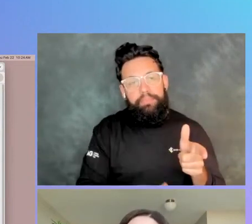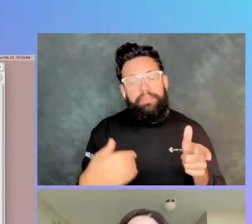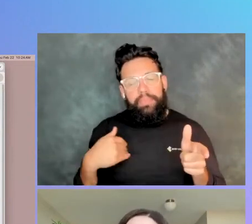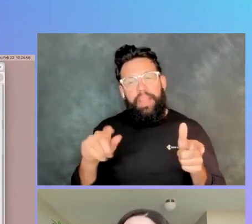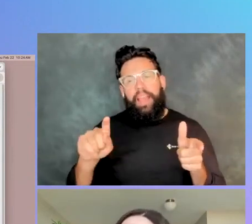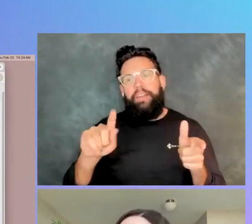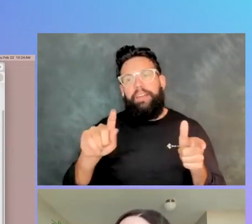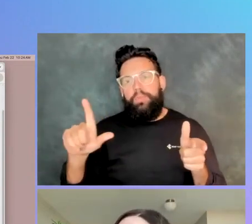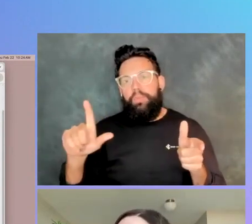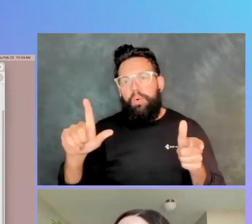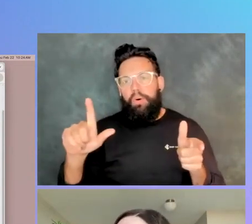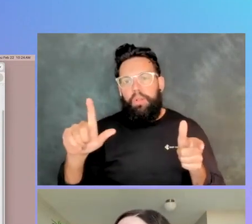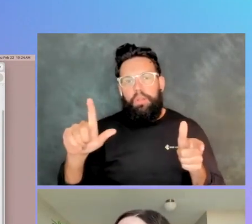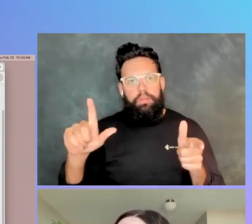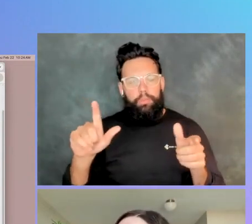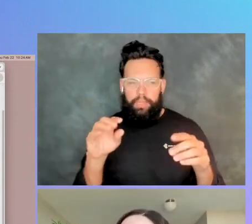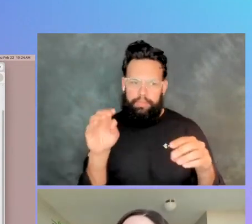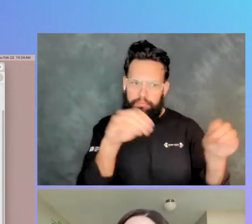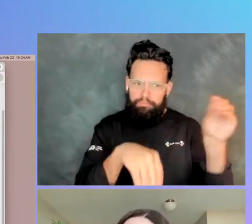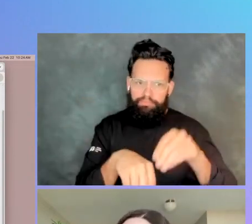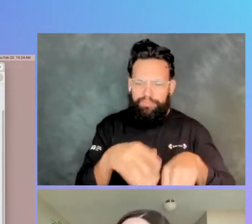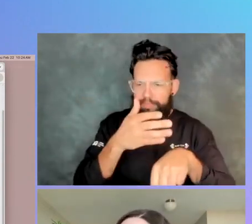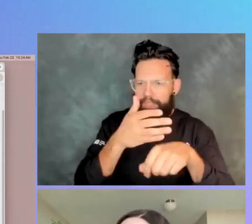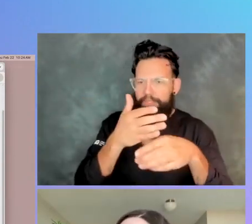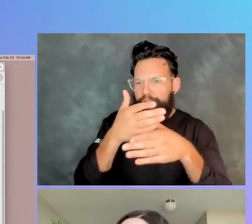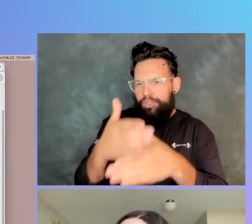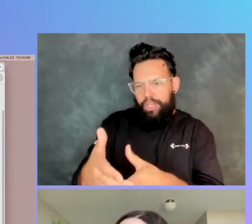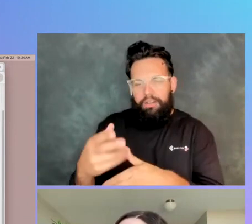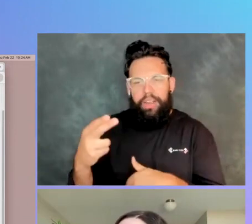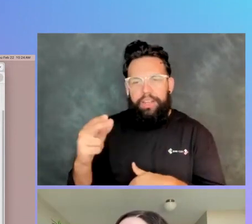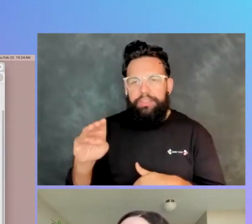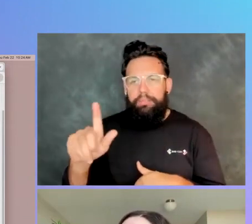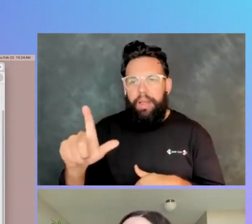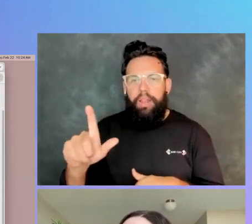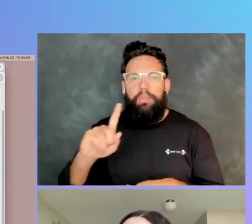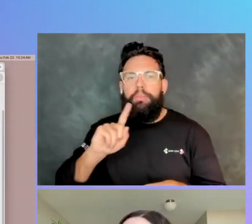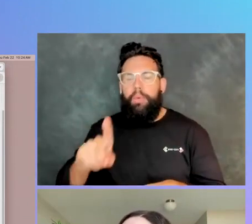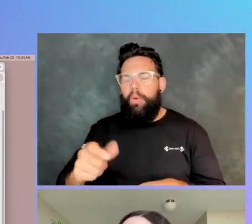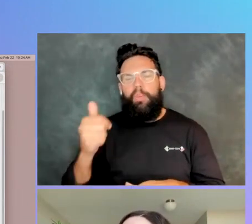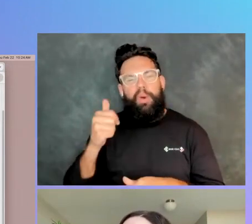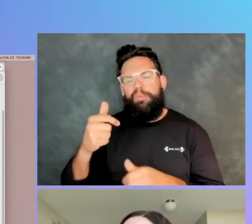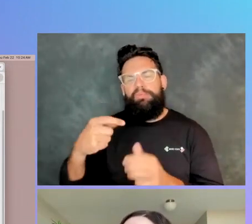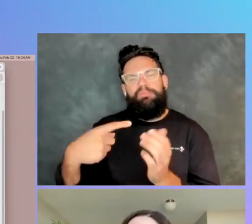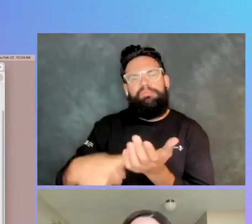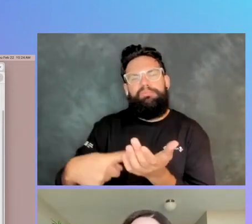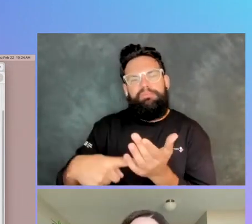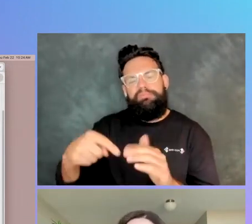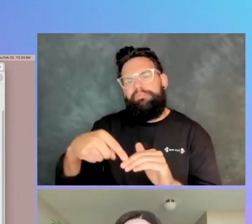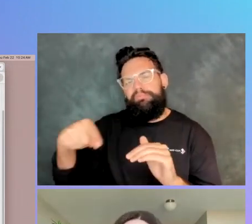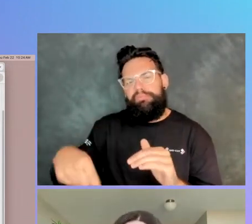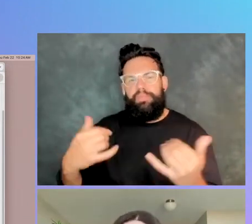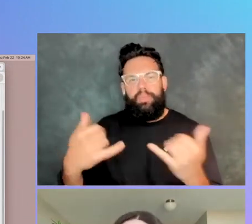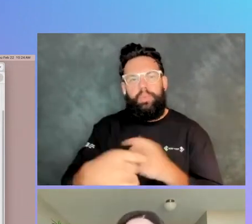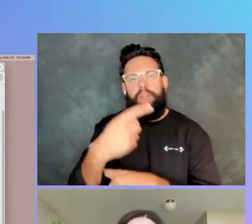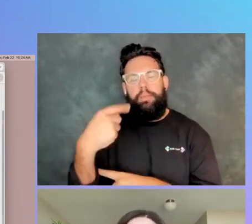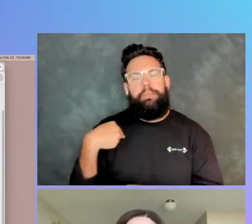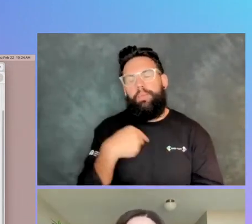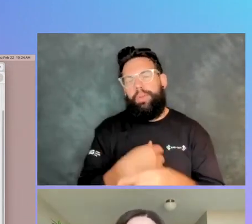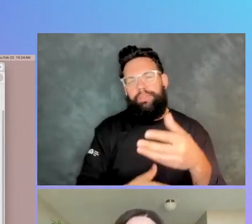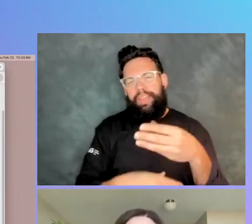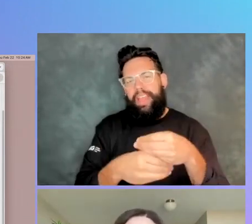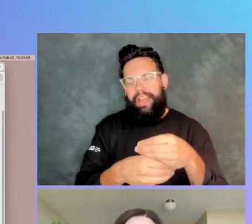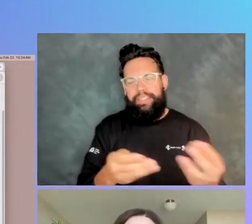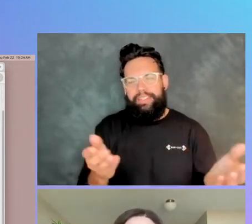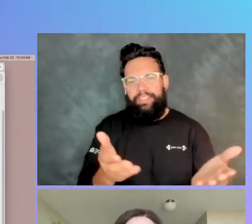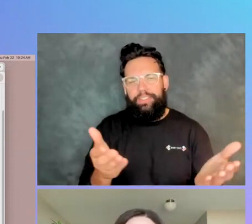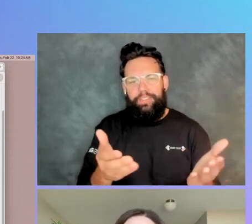nice shareable HTML report. In the interest of time, I won't open this up today, but we've attached it then as an artifact. It has all the same